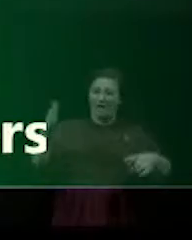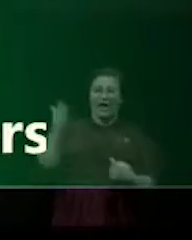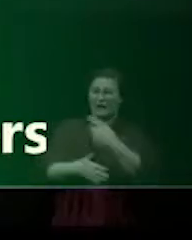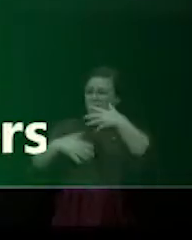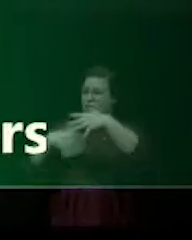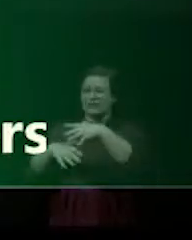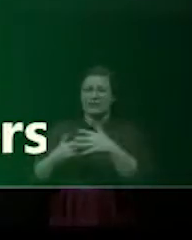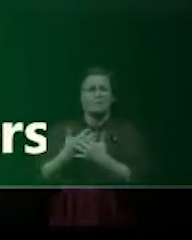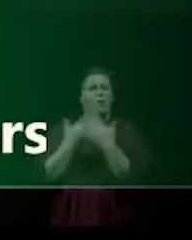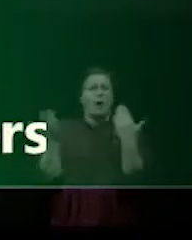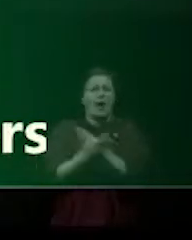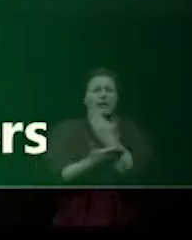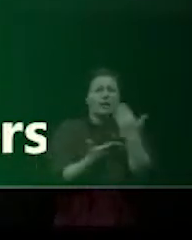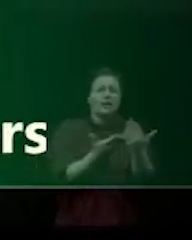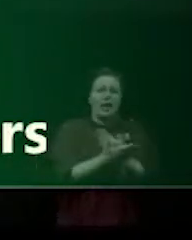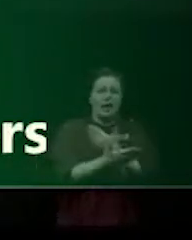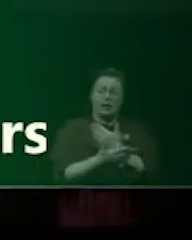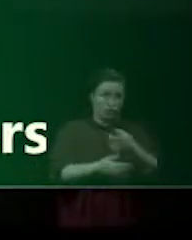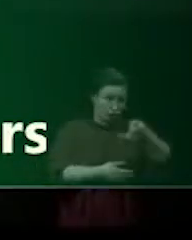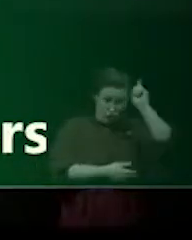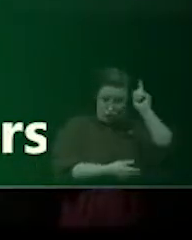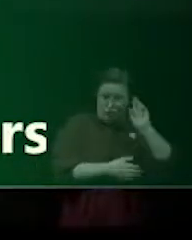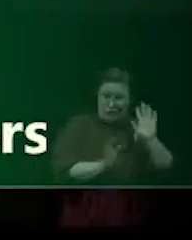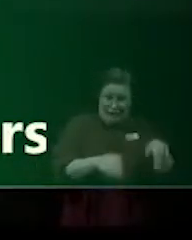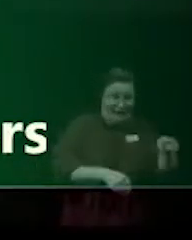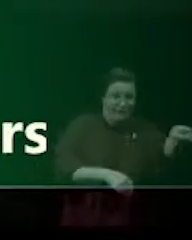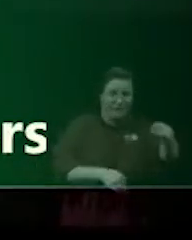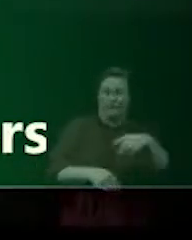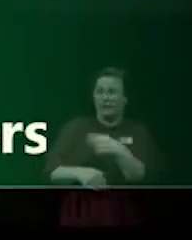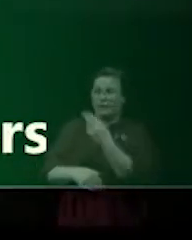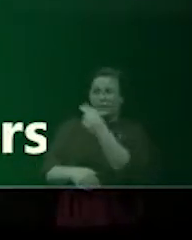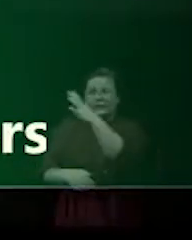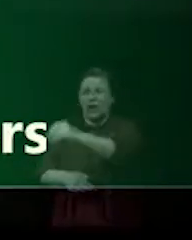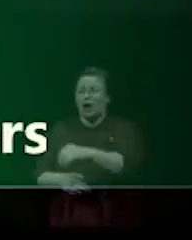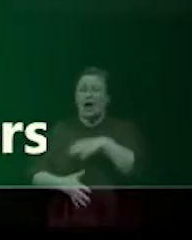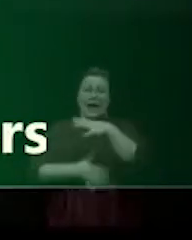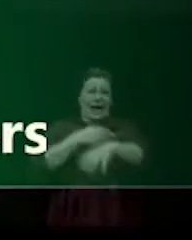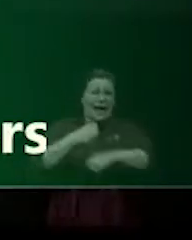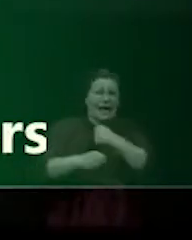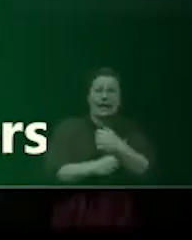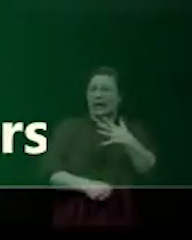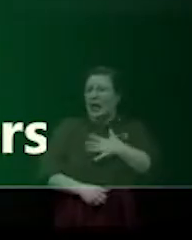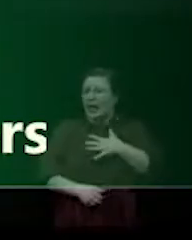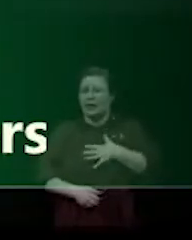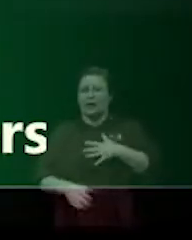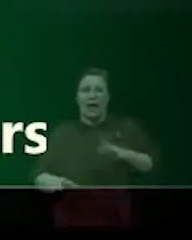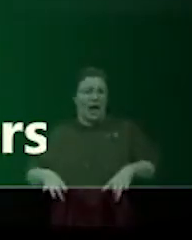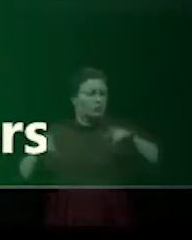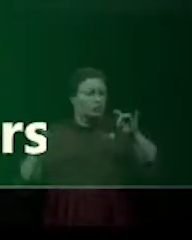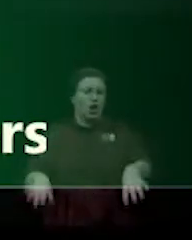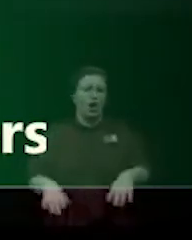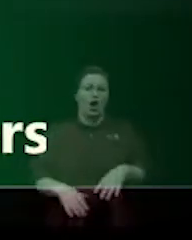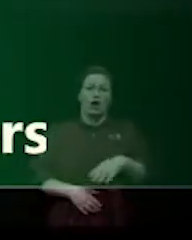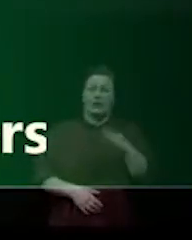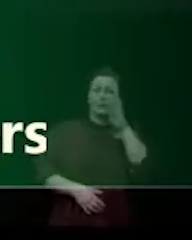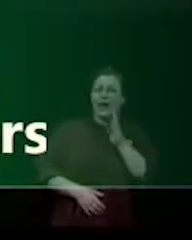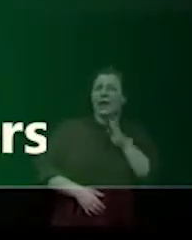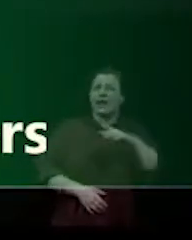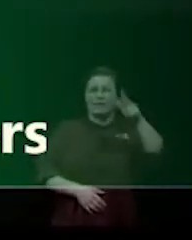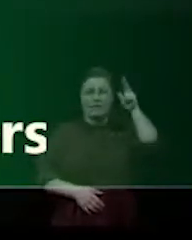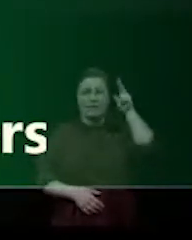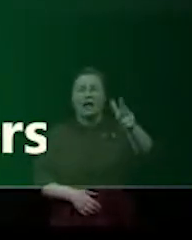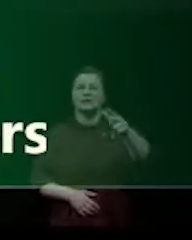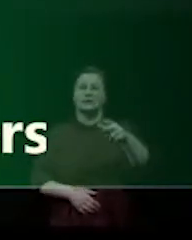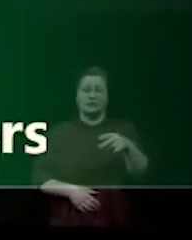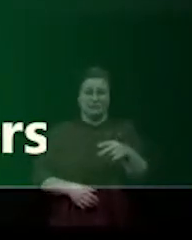in many countries, including Germany, the US, the UK, Canada, Australia, Belgium,